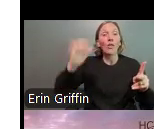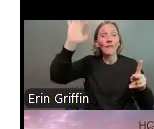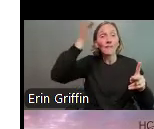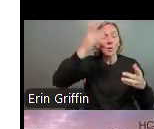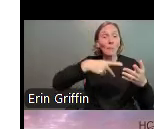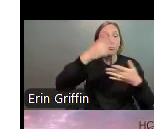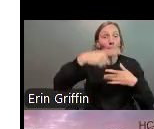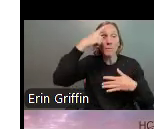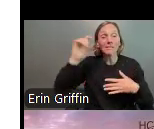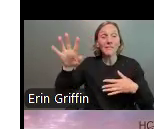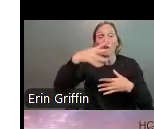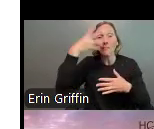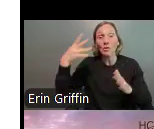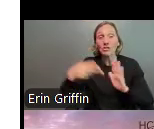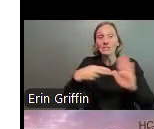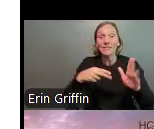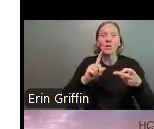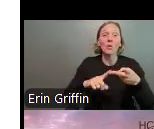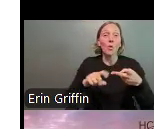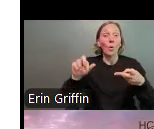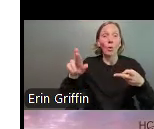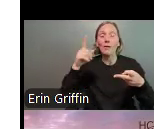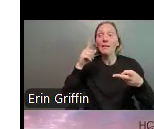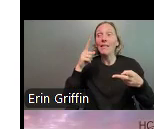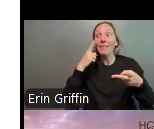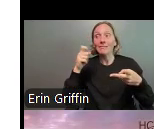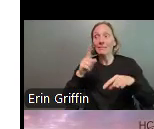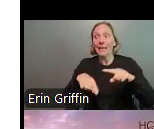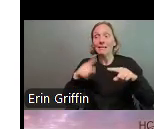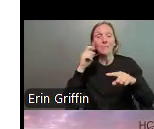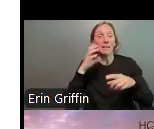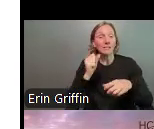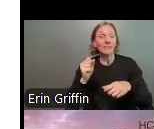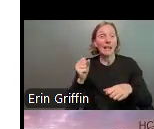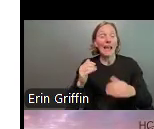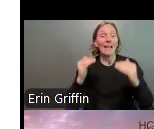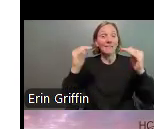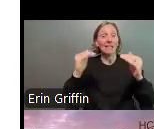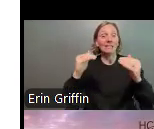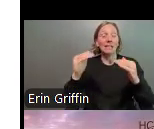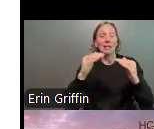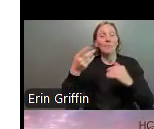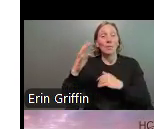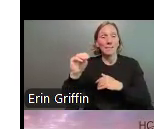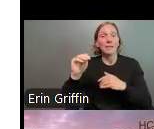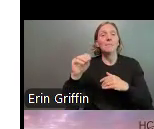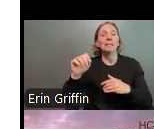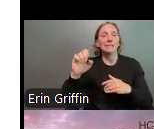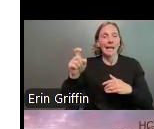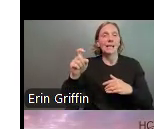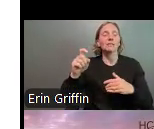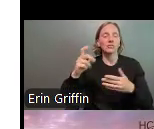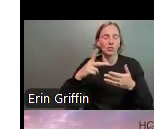qualified health plans with advanced premium tax credits or federally funded medical programs.